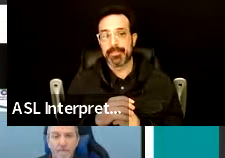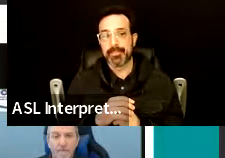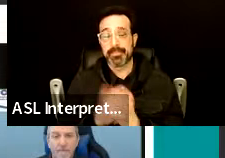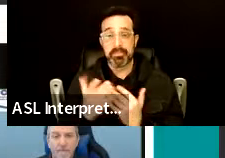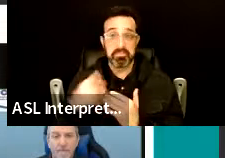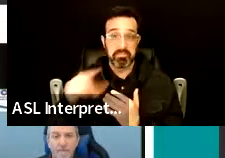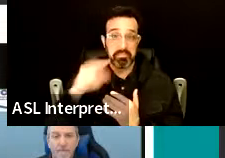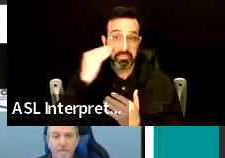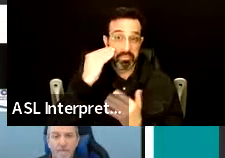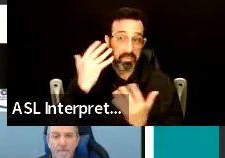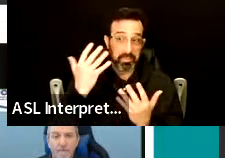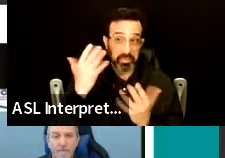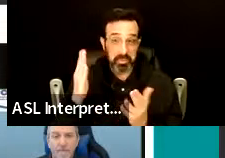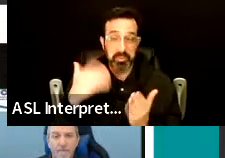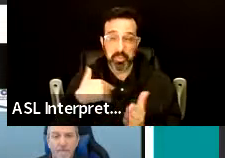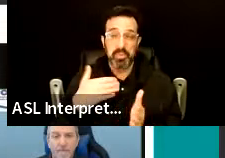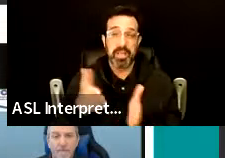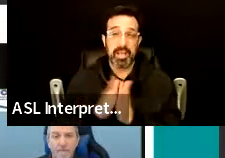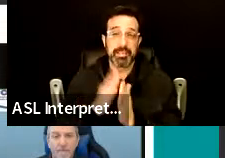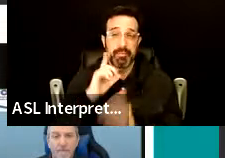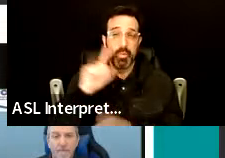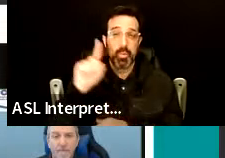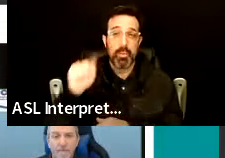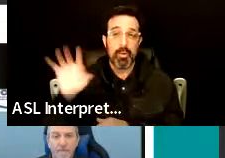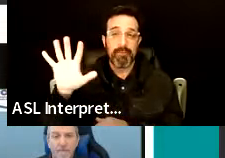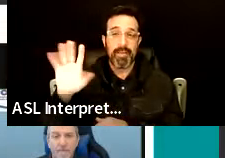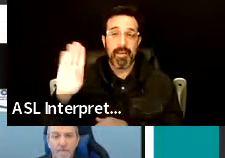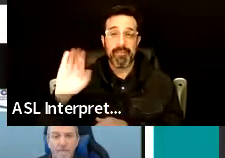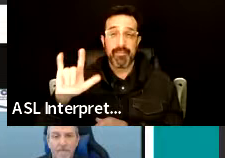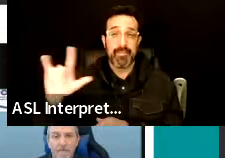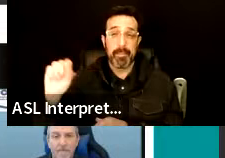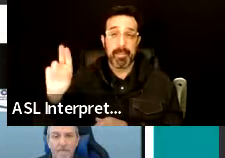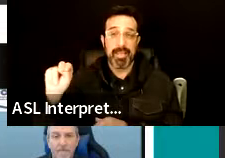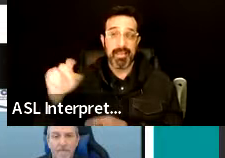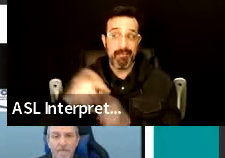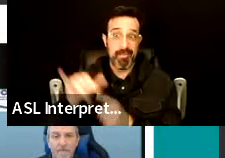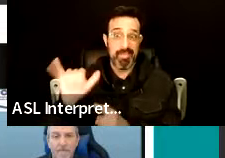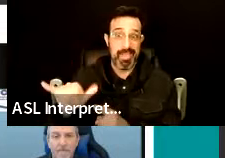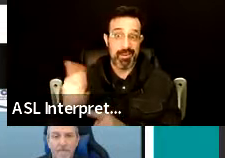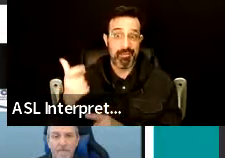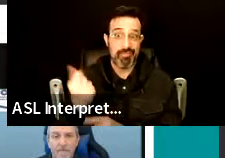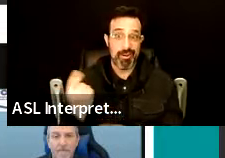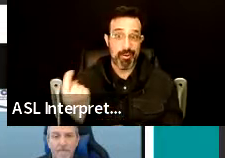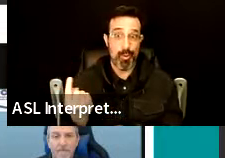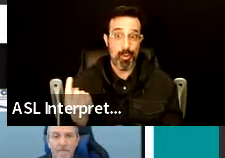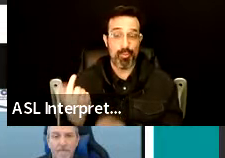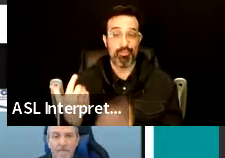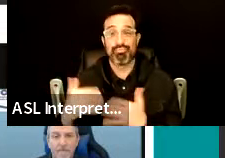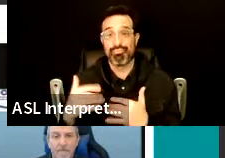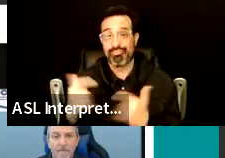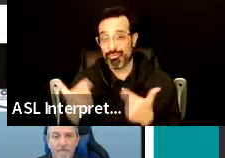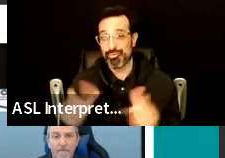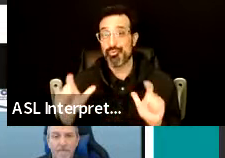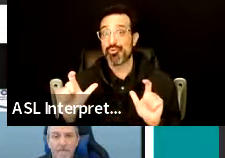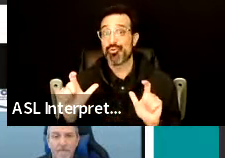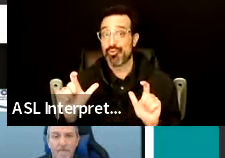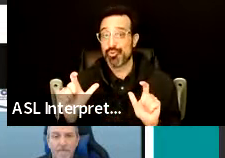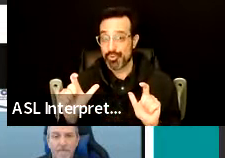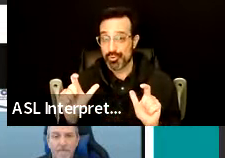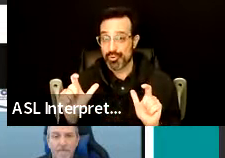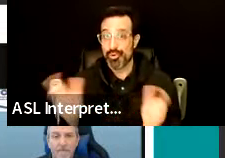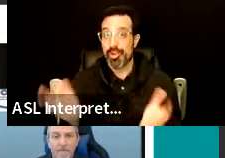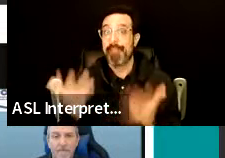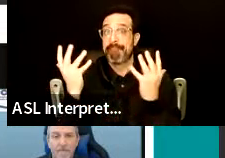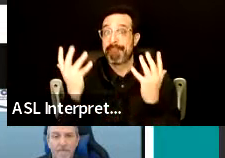for 1.5 billion from that grant alone. So it's a huge lift, and